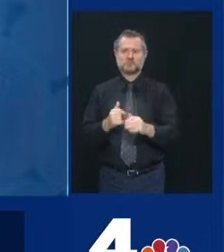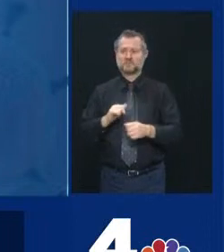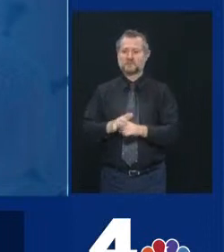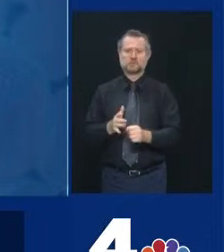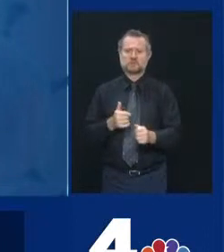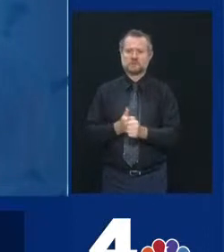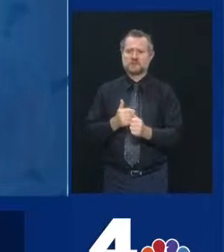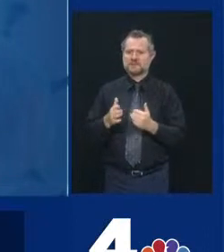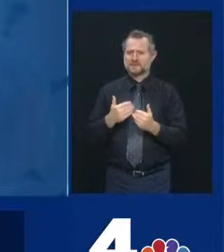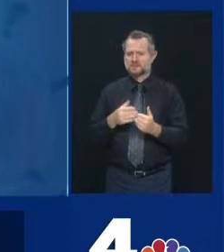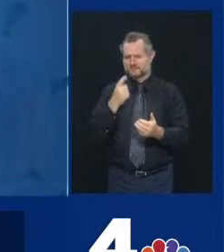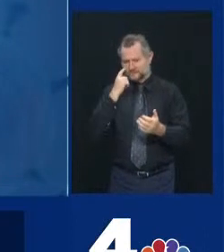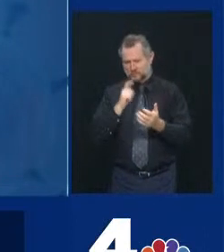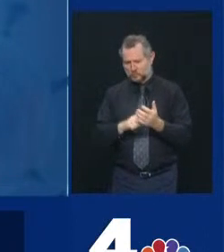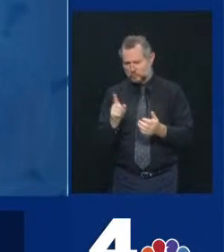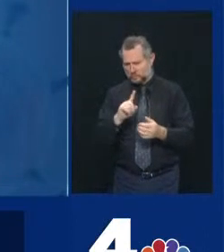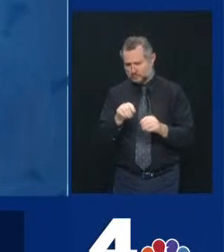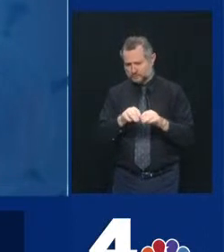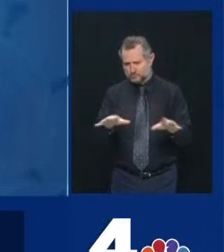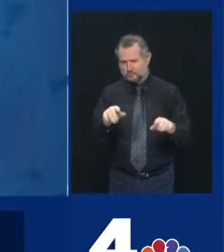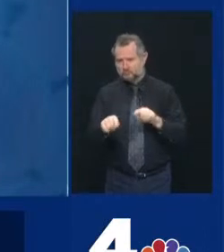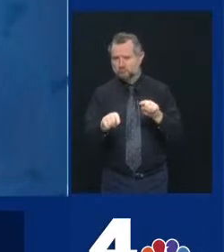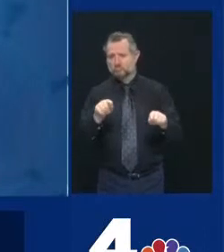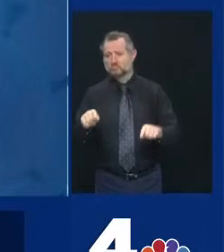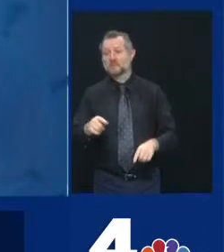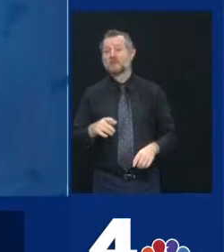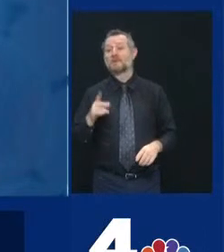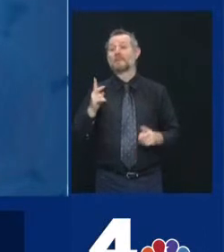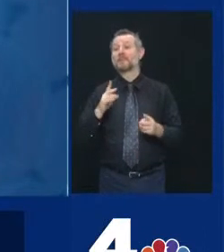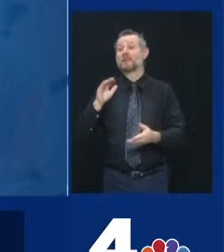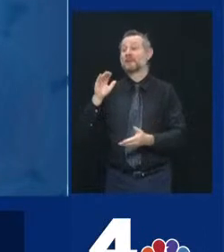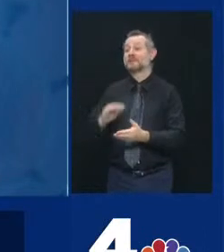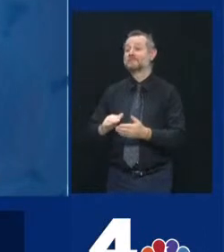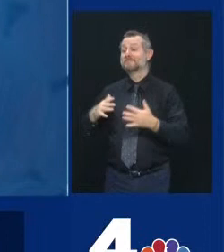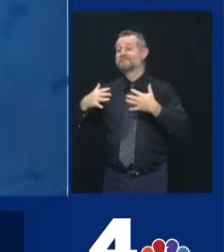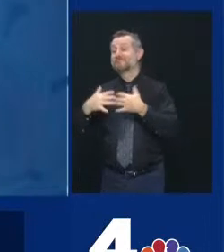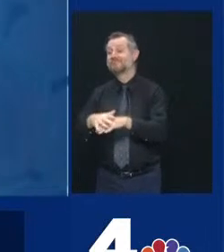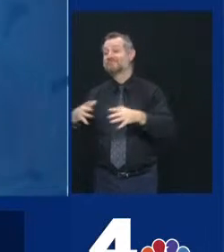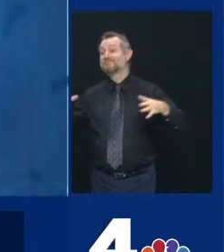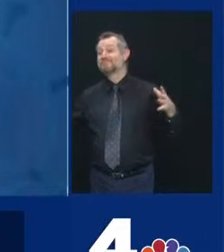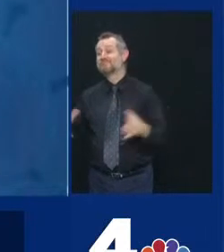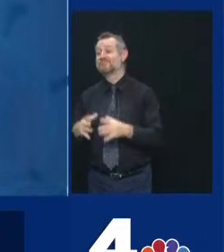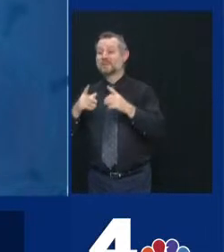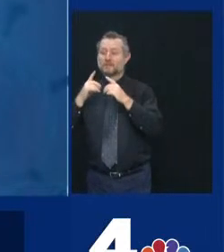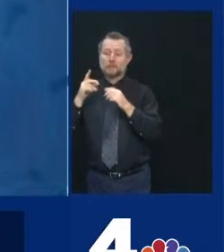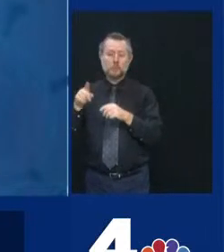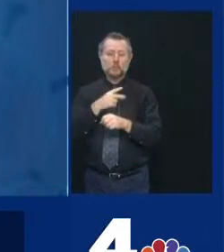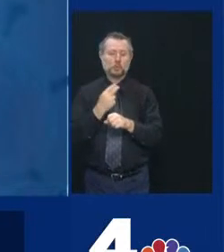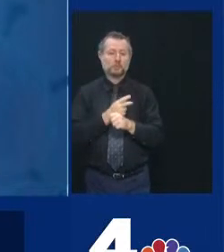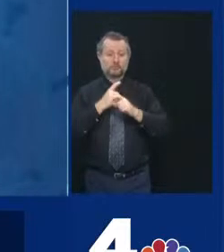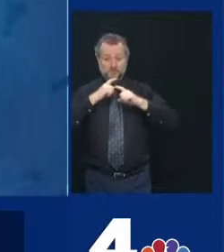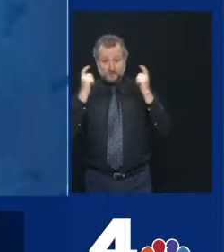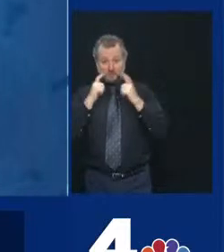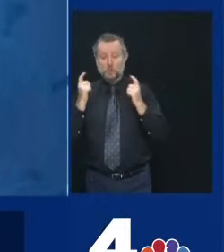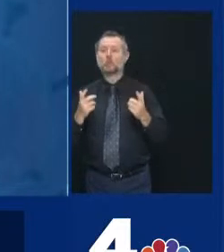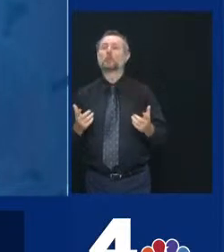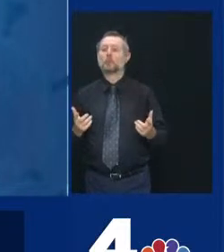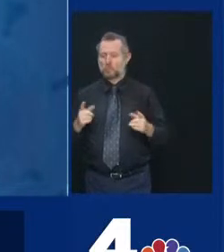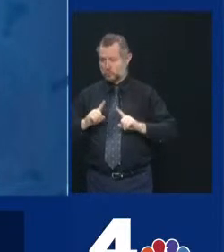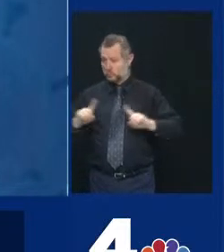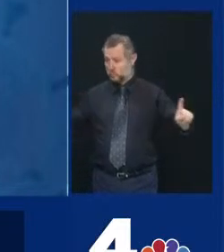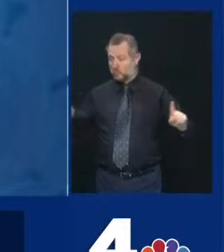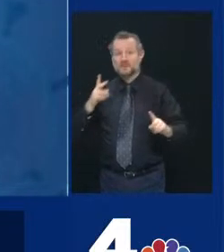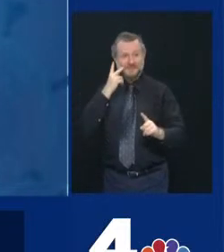When you reduce congregate activity and people wear masks and people social distance and you enforce it, you stop the spread of the